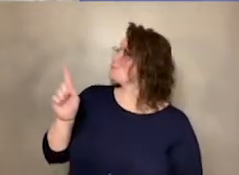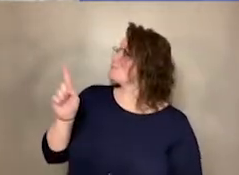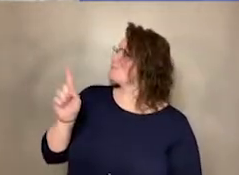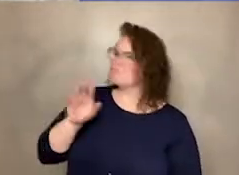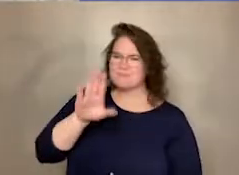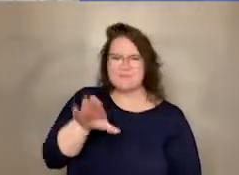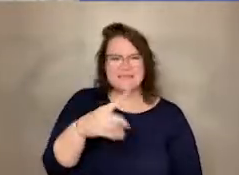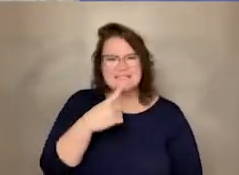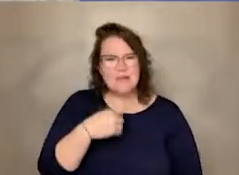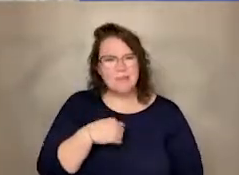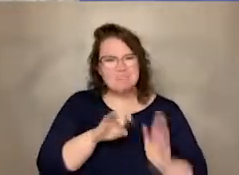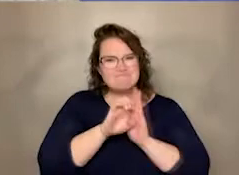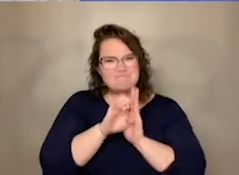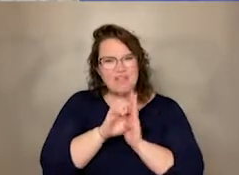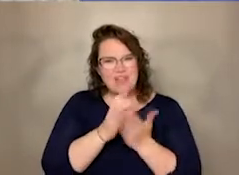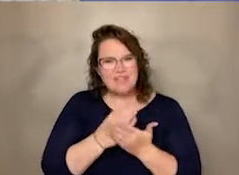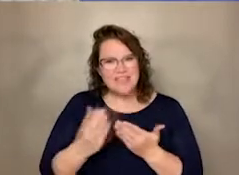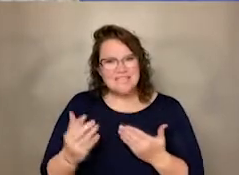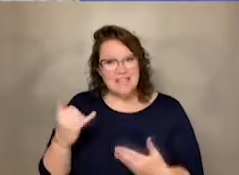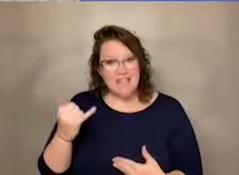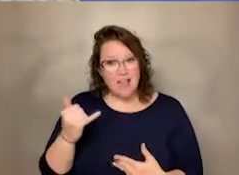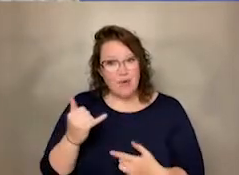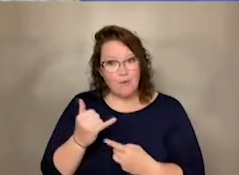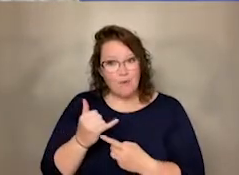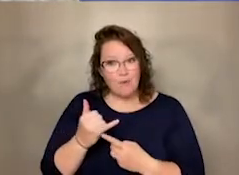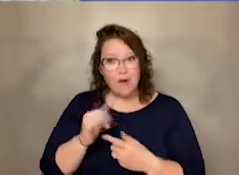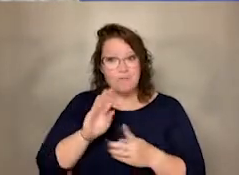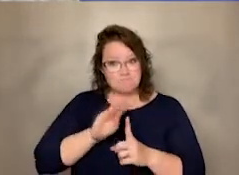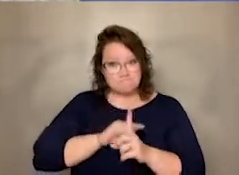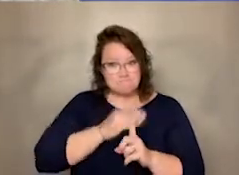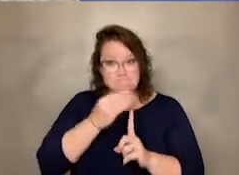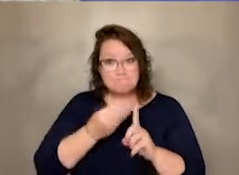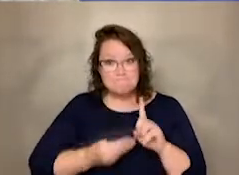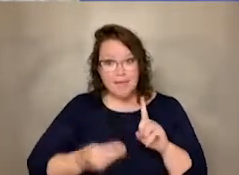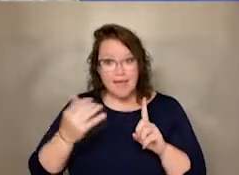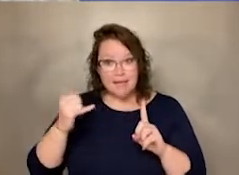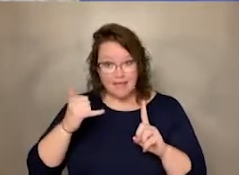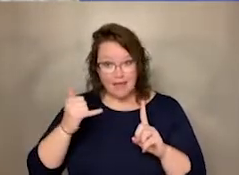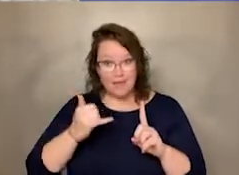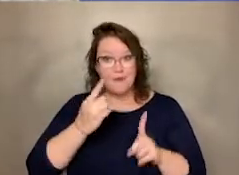yellow? Bananas are yellow. That's a good answer.